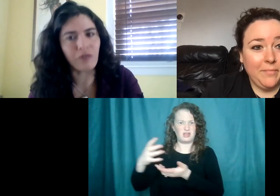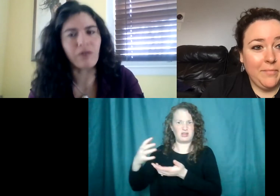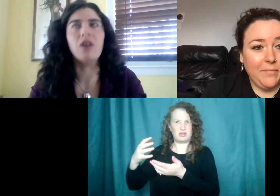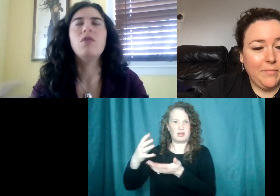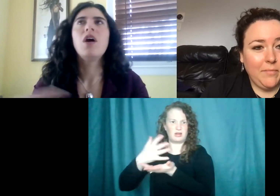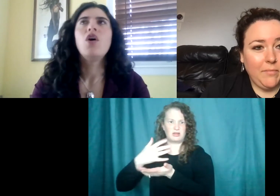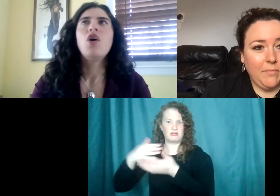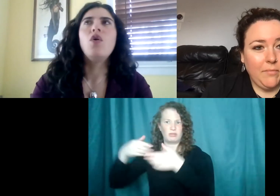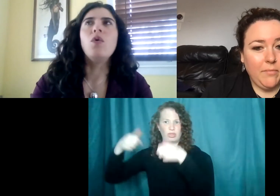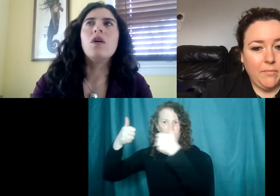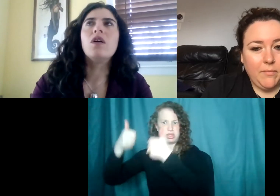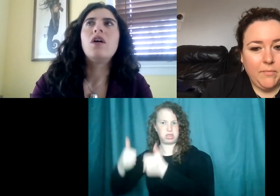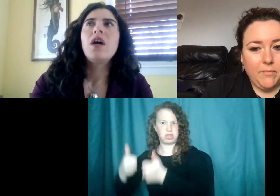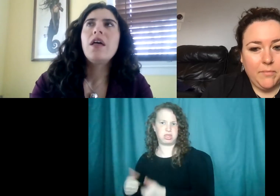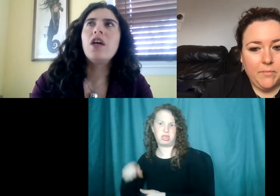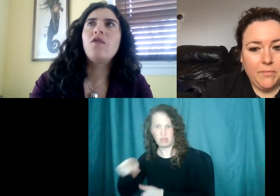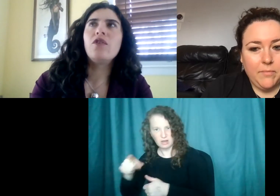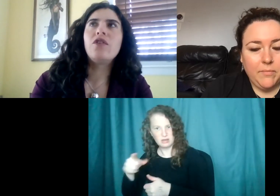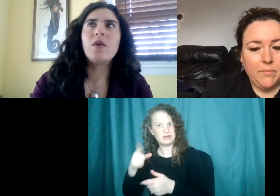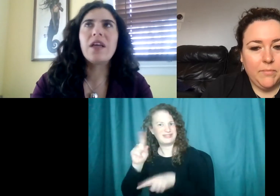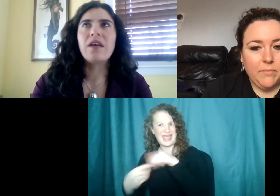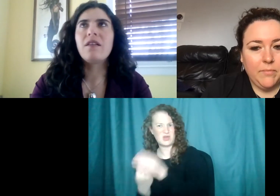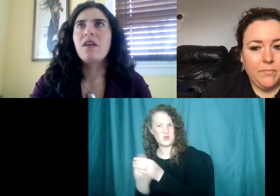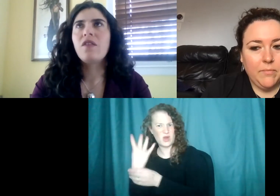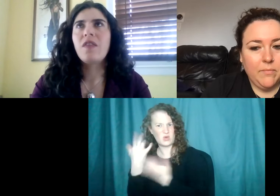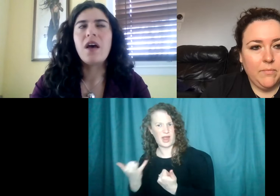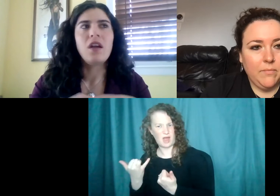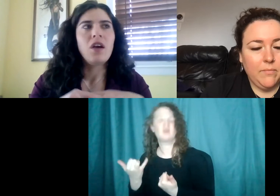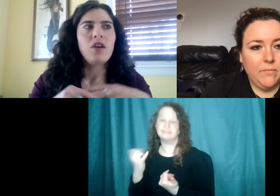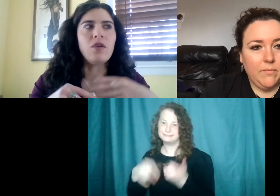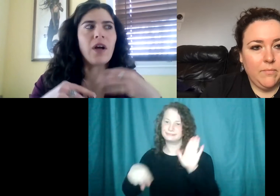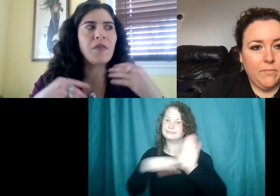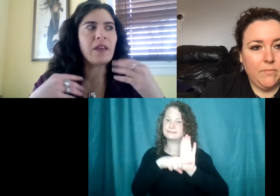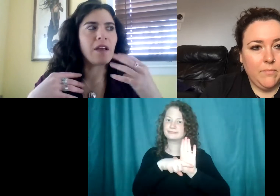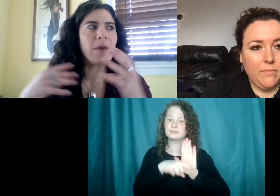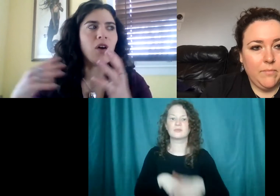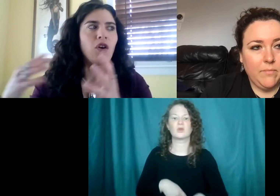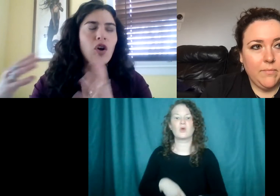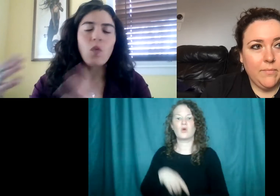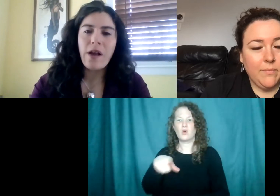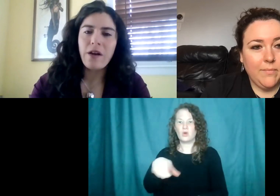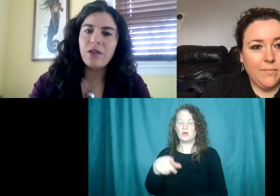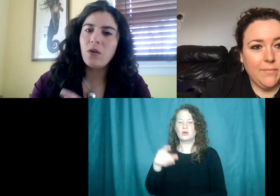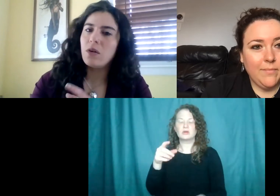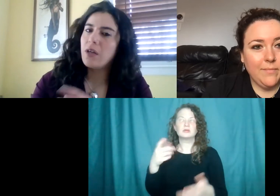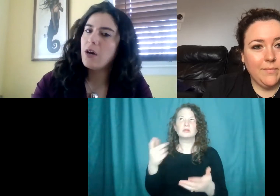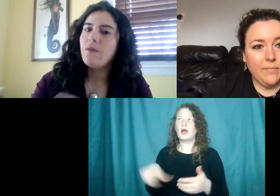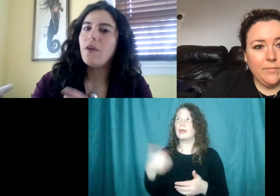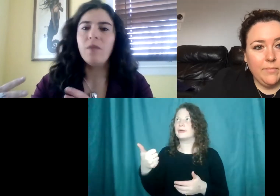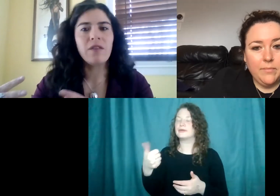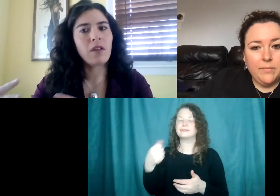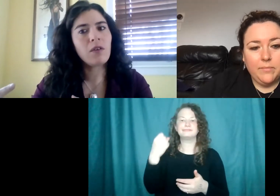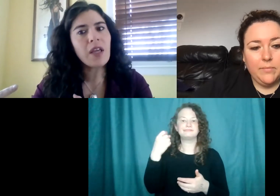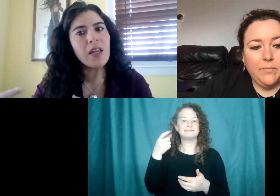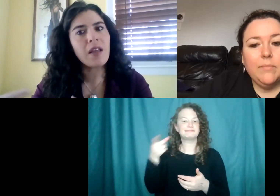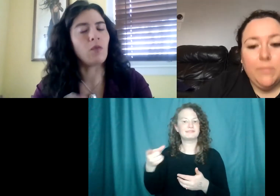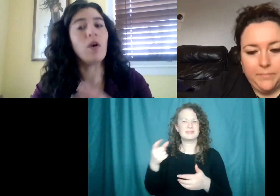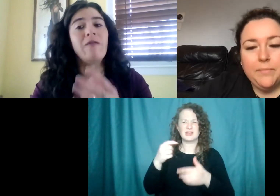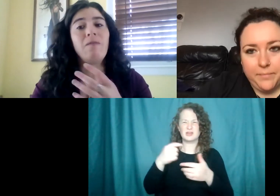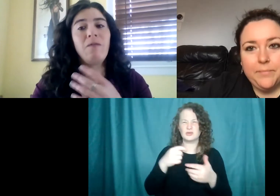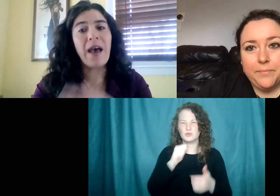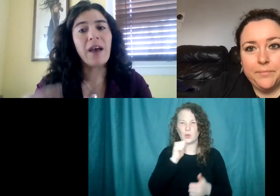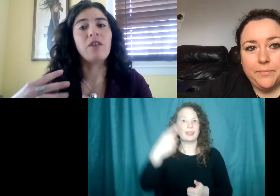actually grow. Or if you're doing it such that you're not thinking about where your kelp farm is located